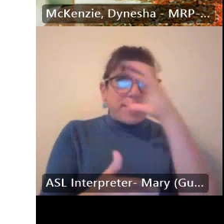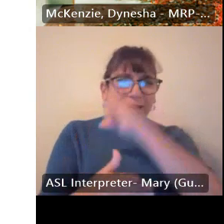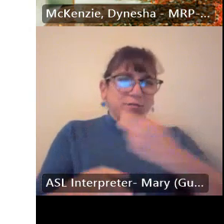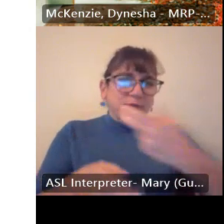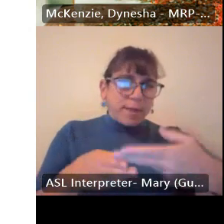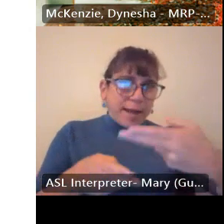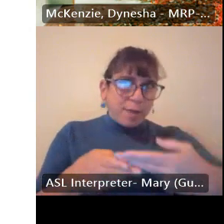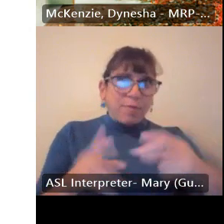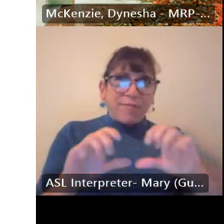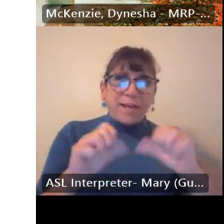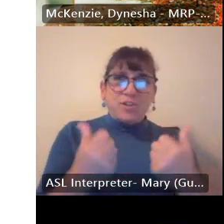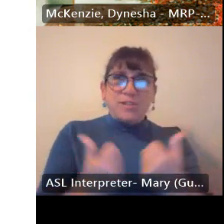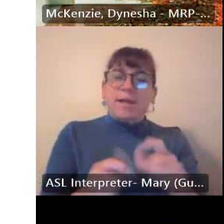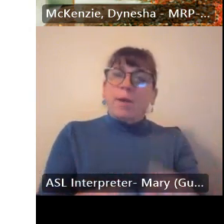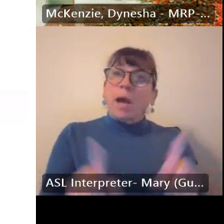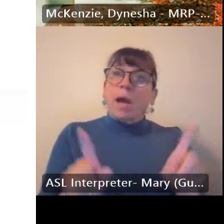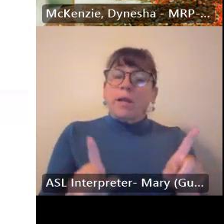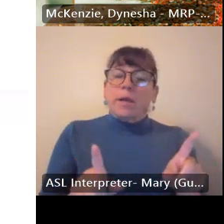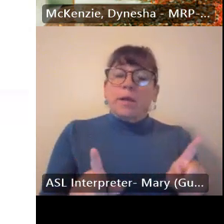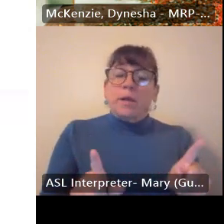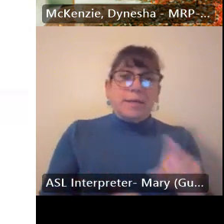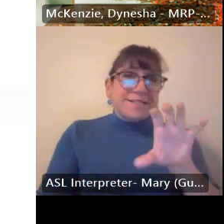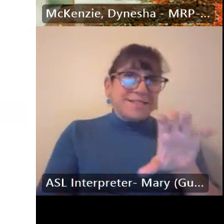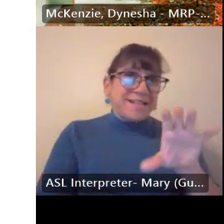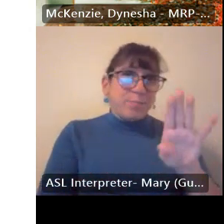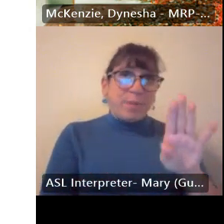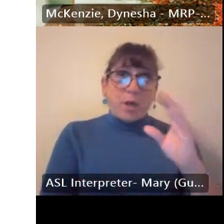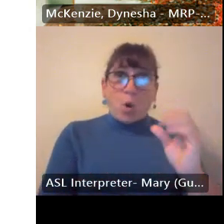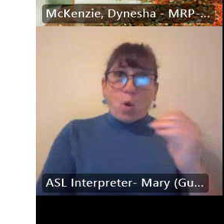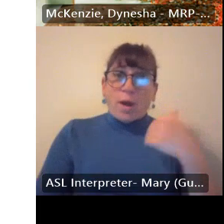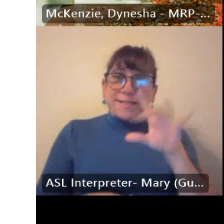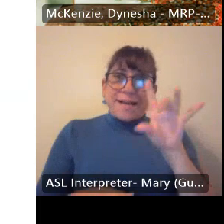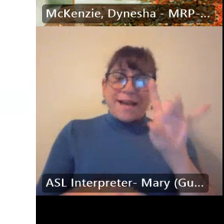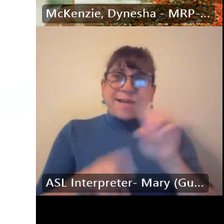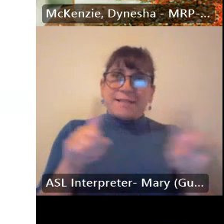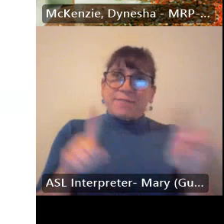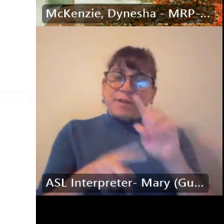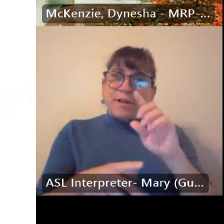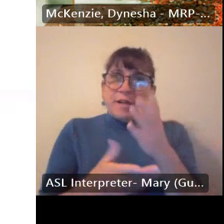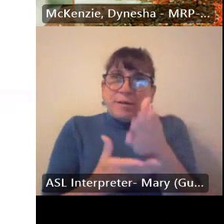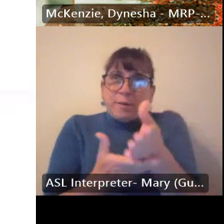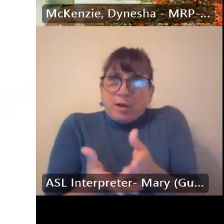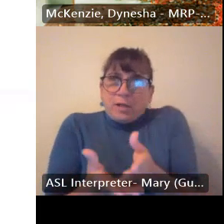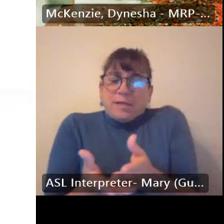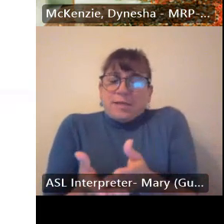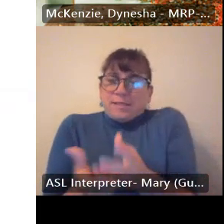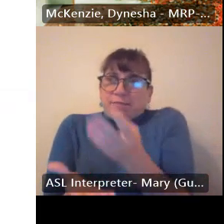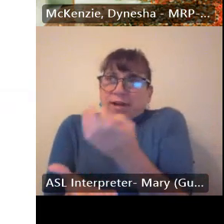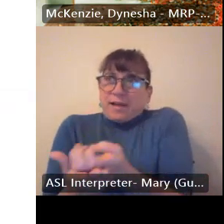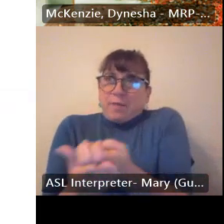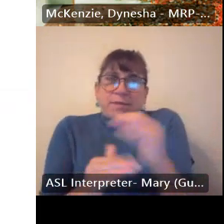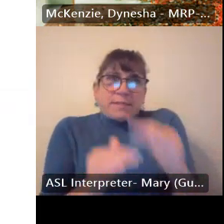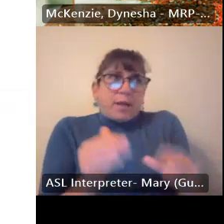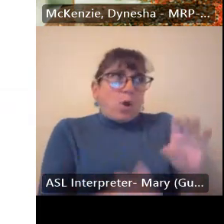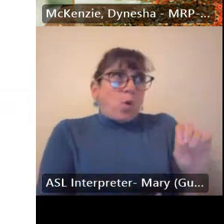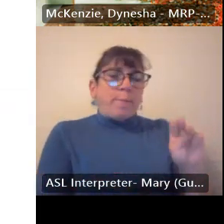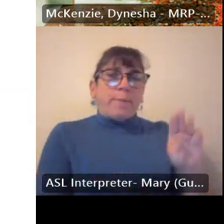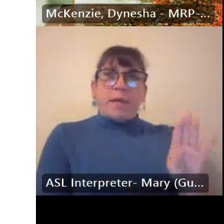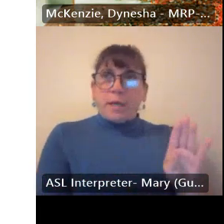the agency. But CBO has a different set of economics than OMB does, for